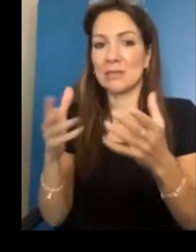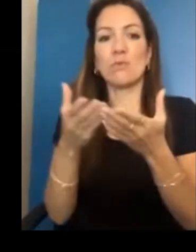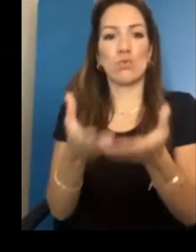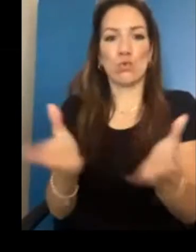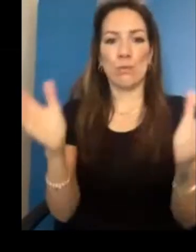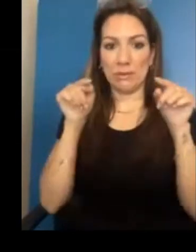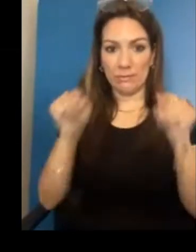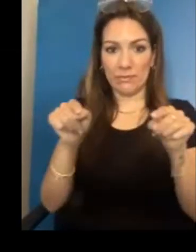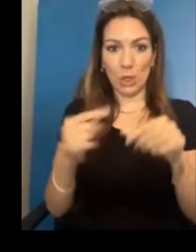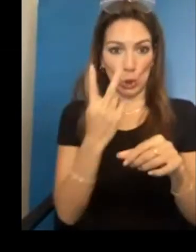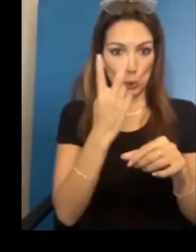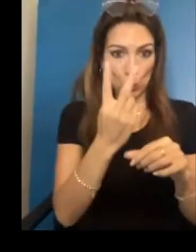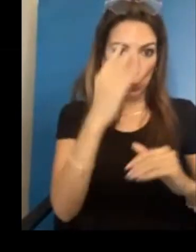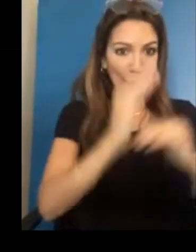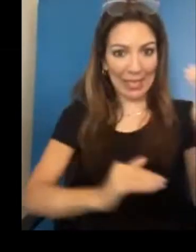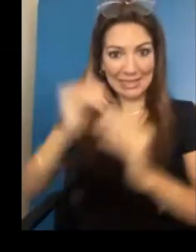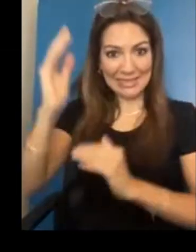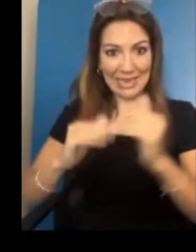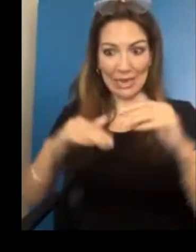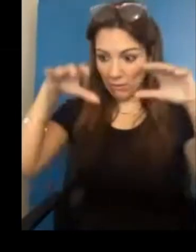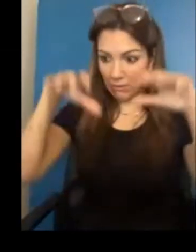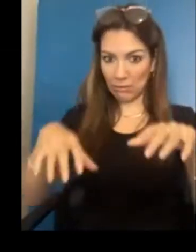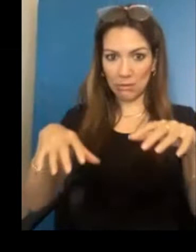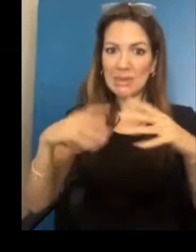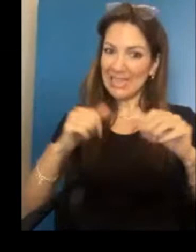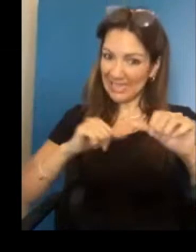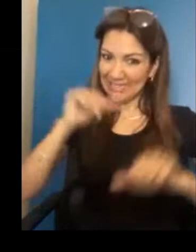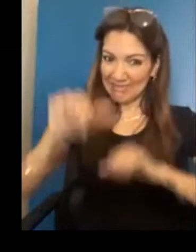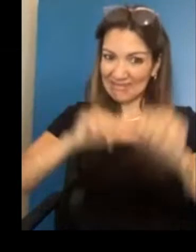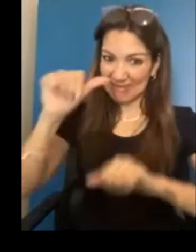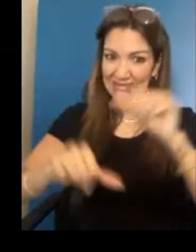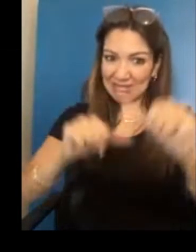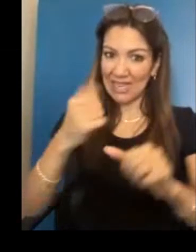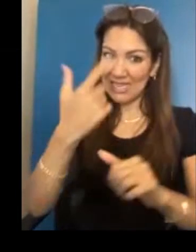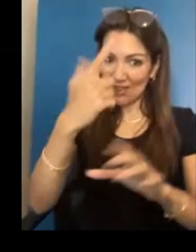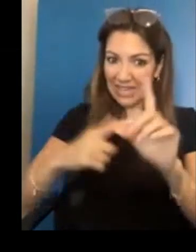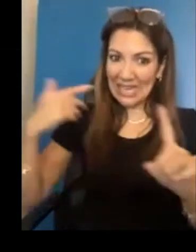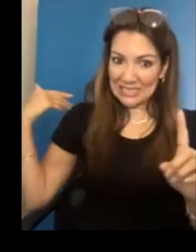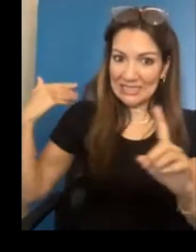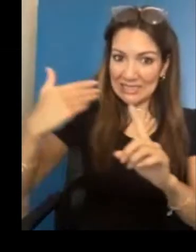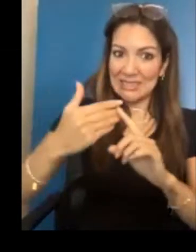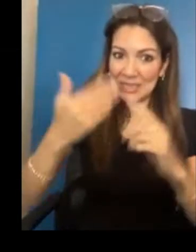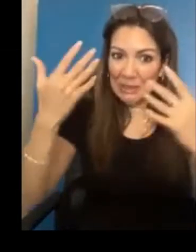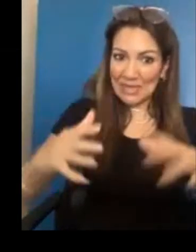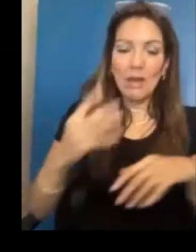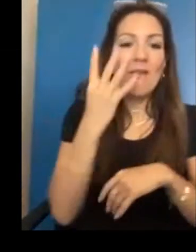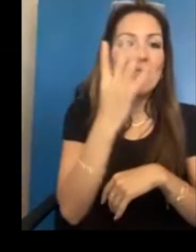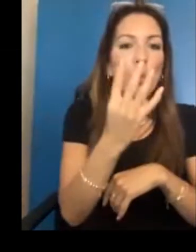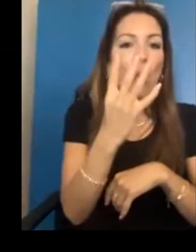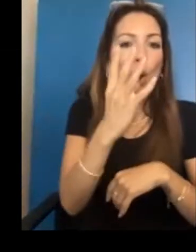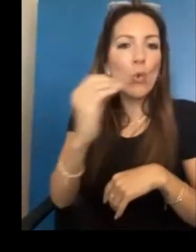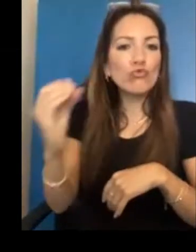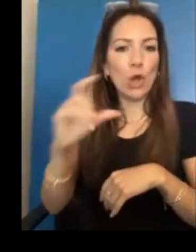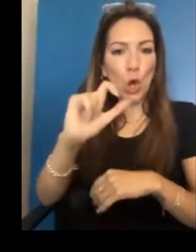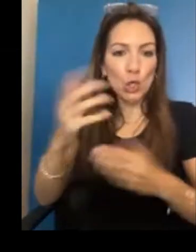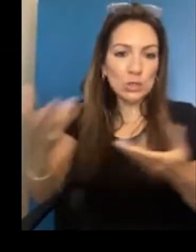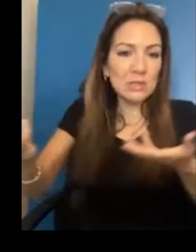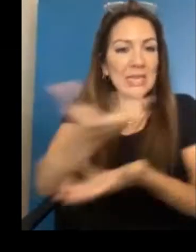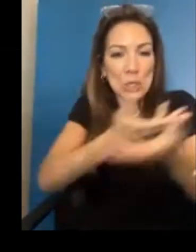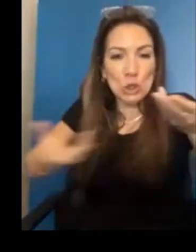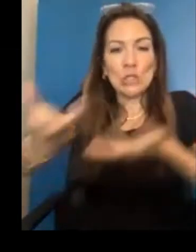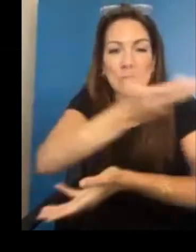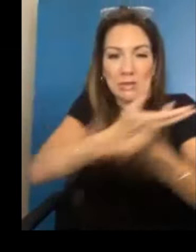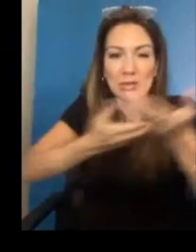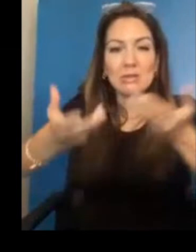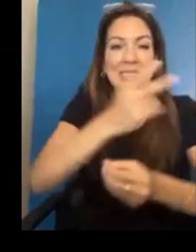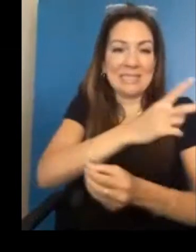2 buildings have been in process for a good 7 years or more. We've held over 400 consultations with staff, with